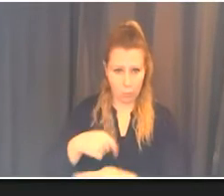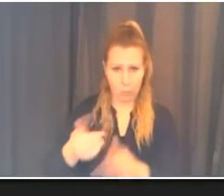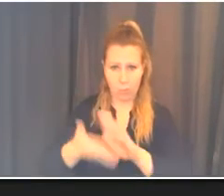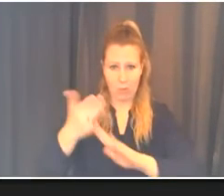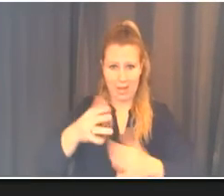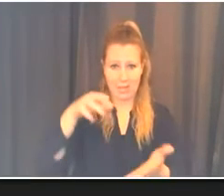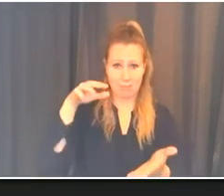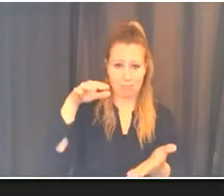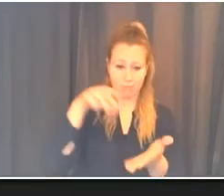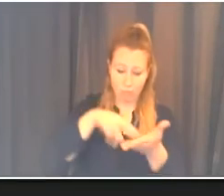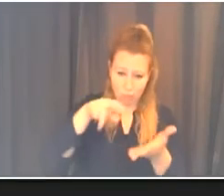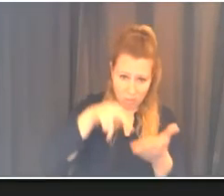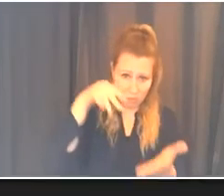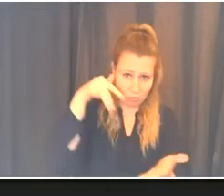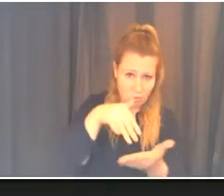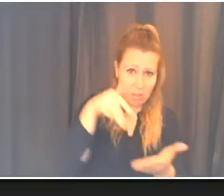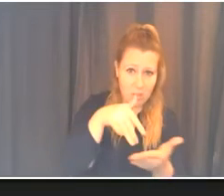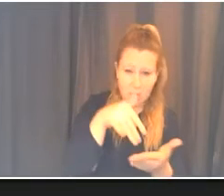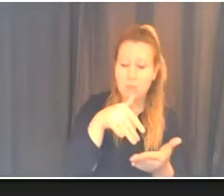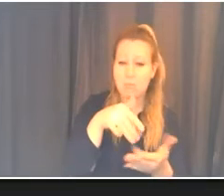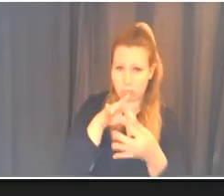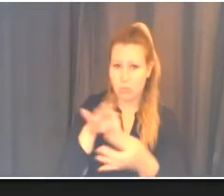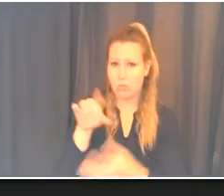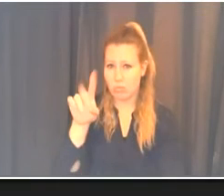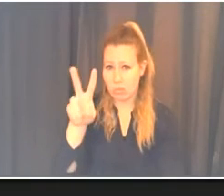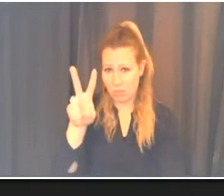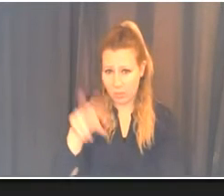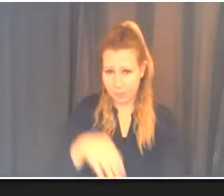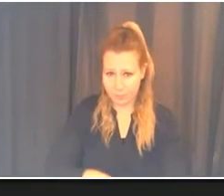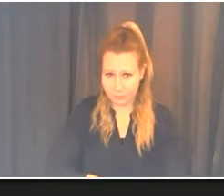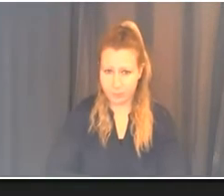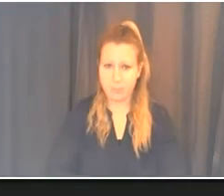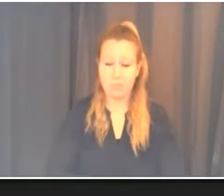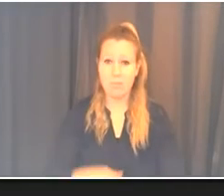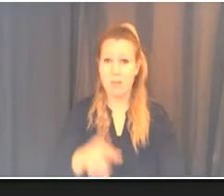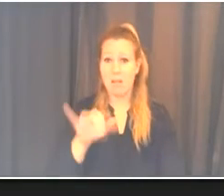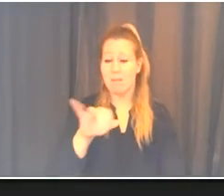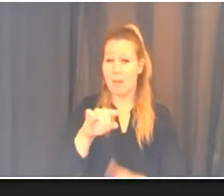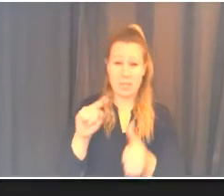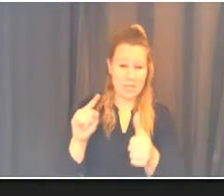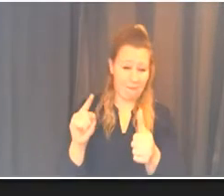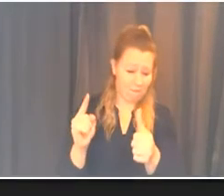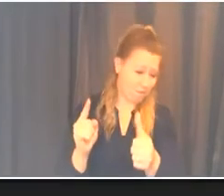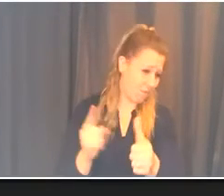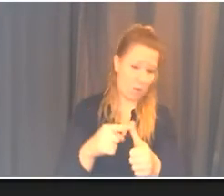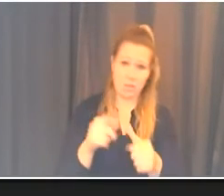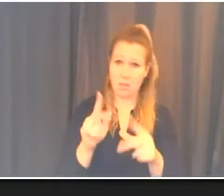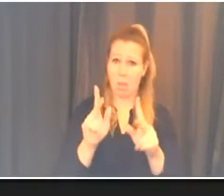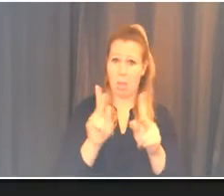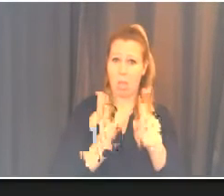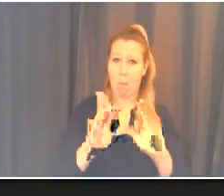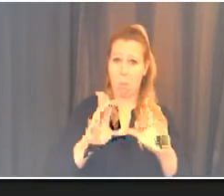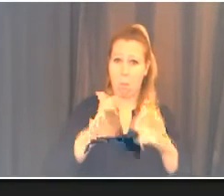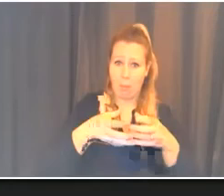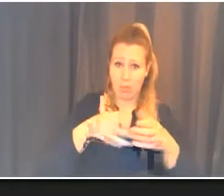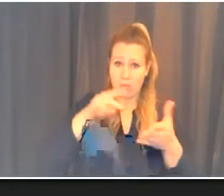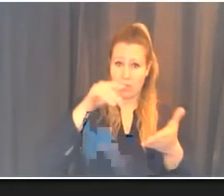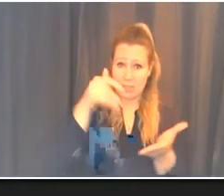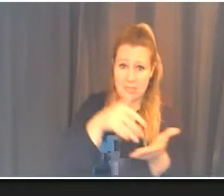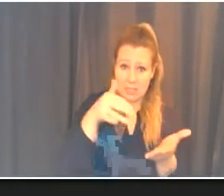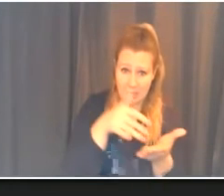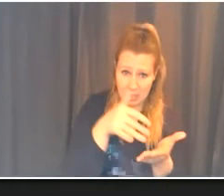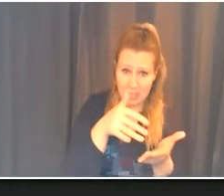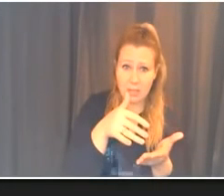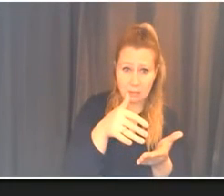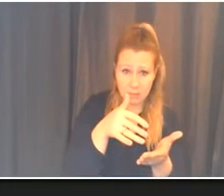35% increase in the prevalence of psychological victimization of women and a 98% increase in physical victimization